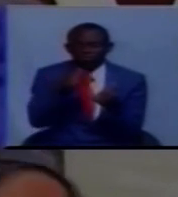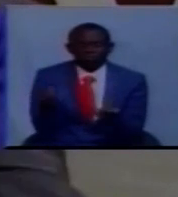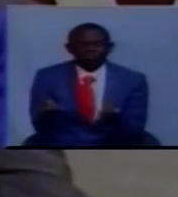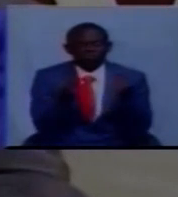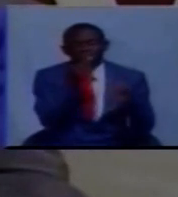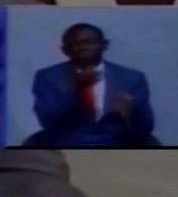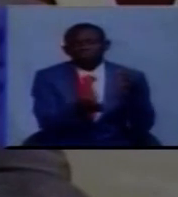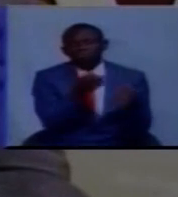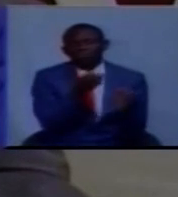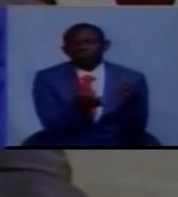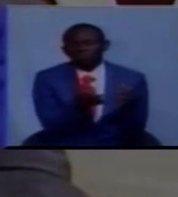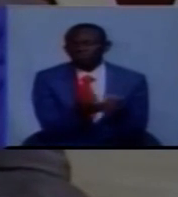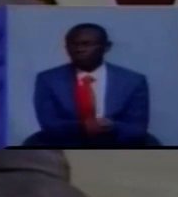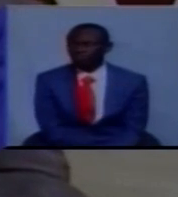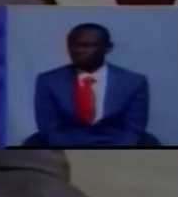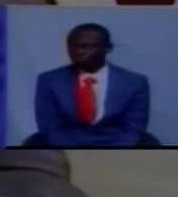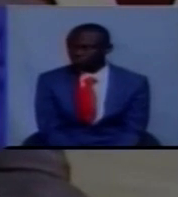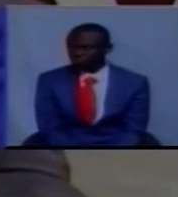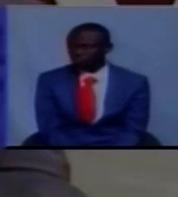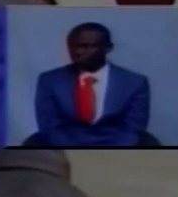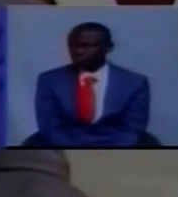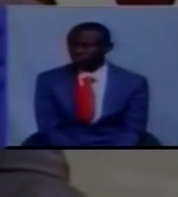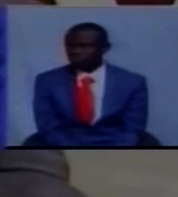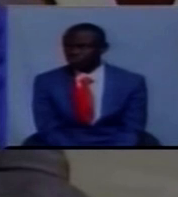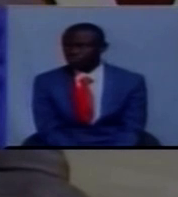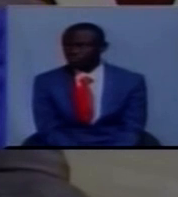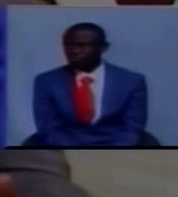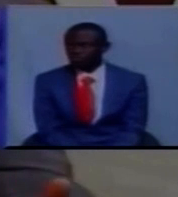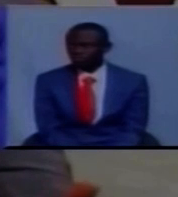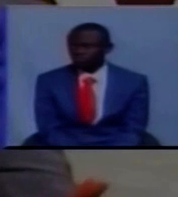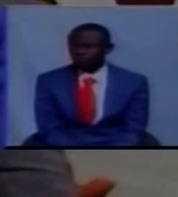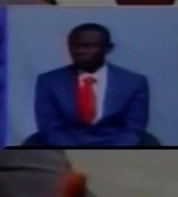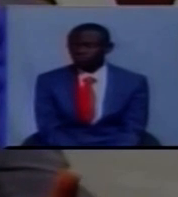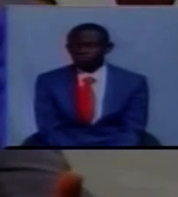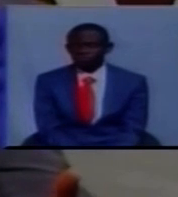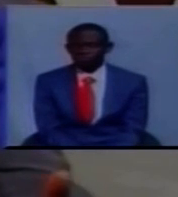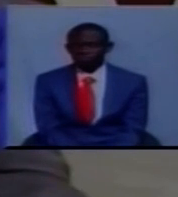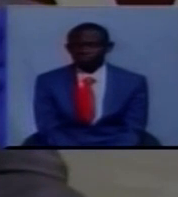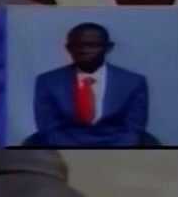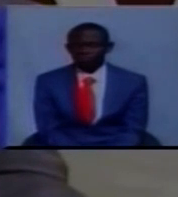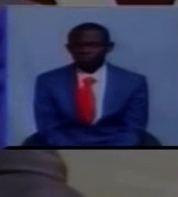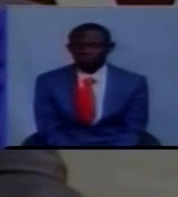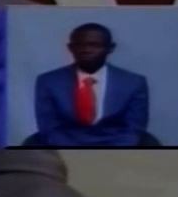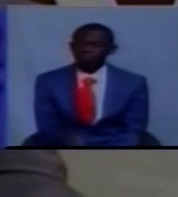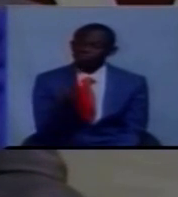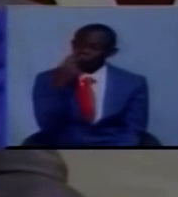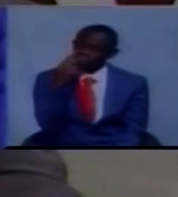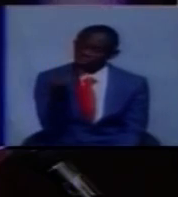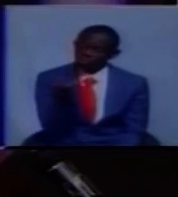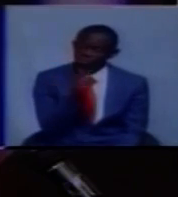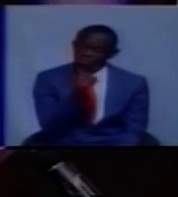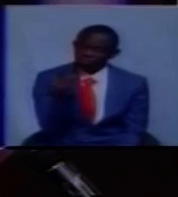think Intercontinental very soon will be a good employer, because they would have learned. So we are, you see, Grevazio,